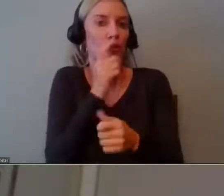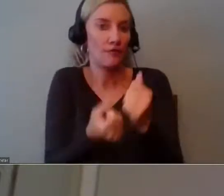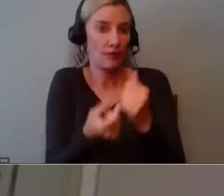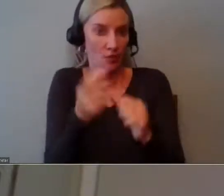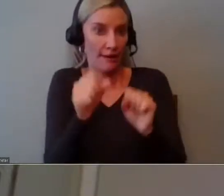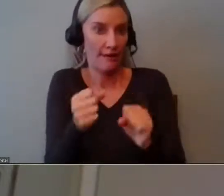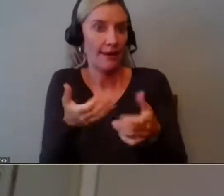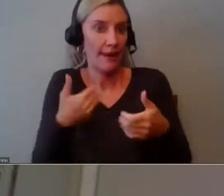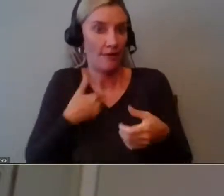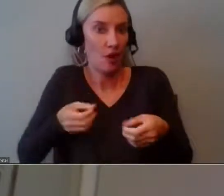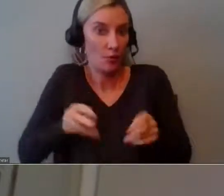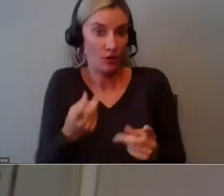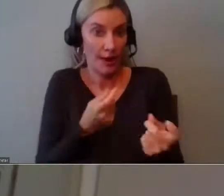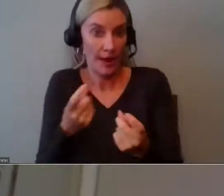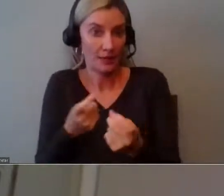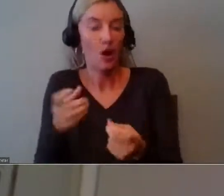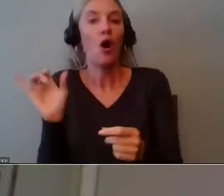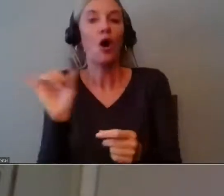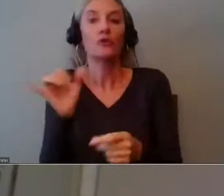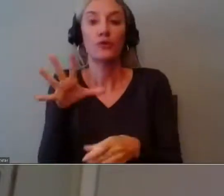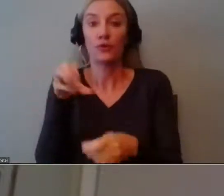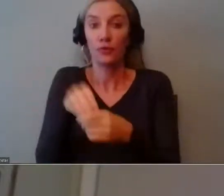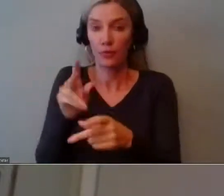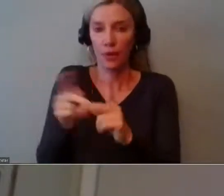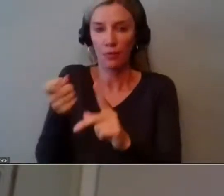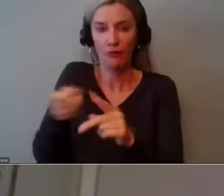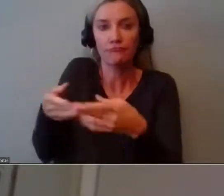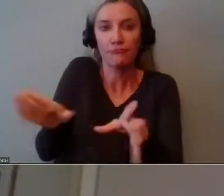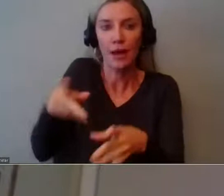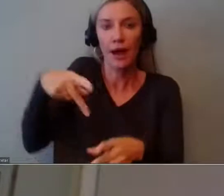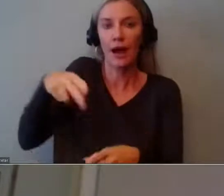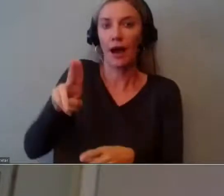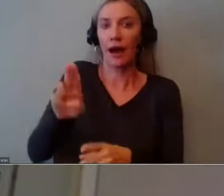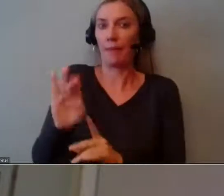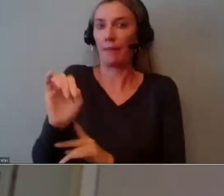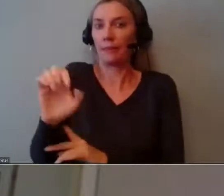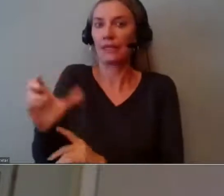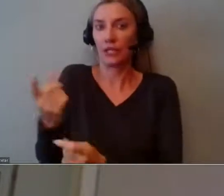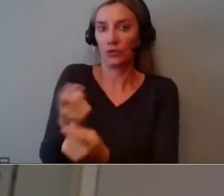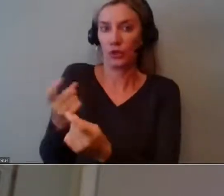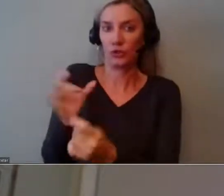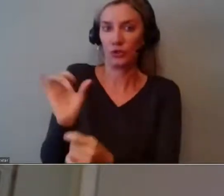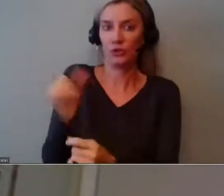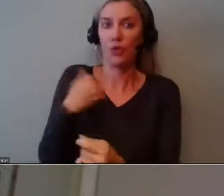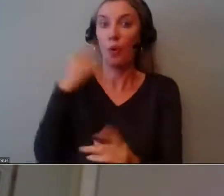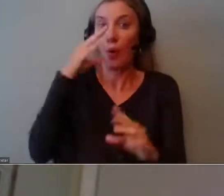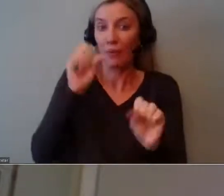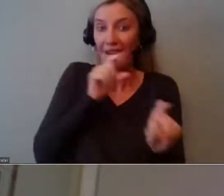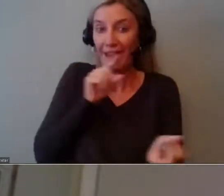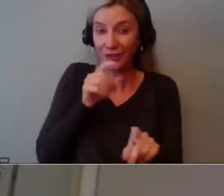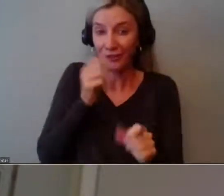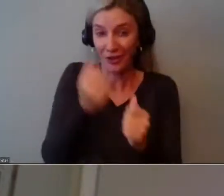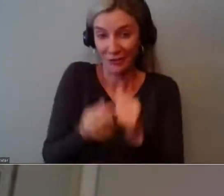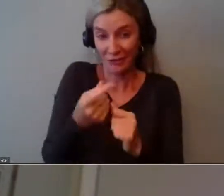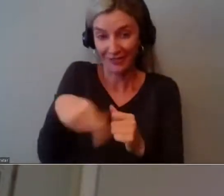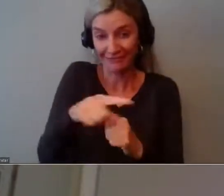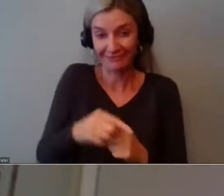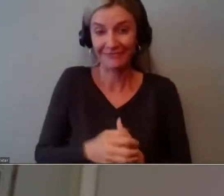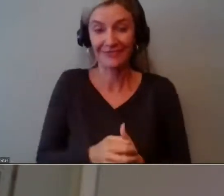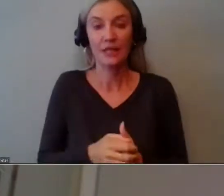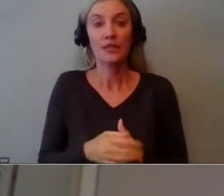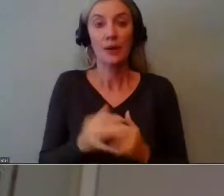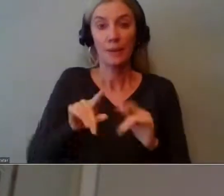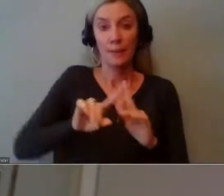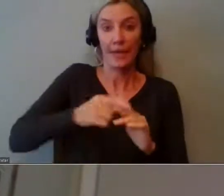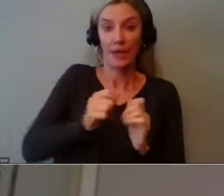1 question from the public in these rounds too. So hopefully we can get to everybody's. Let's begin with Judy